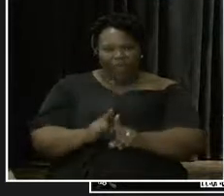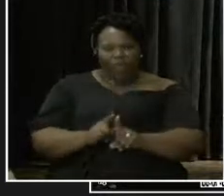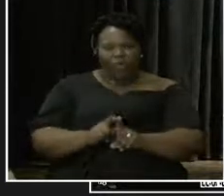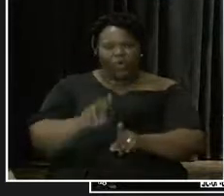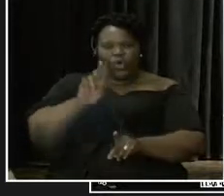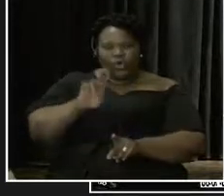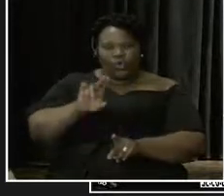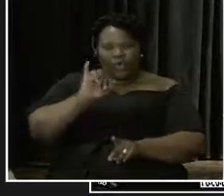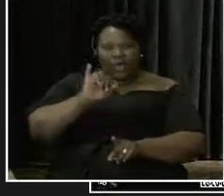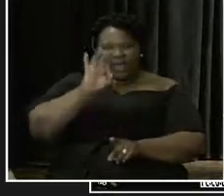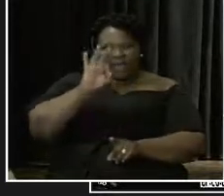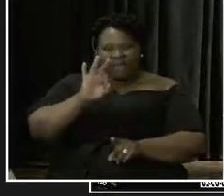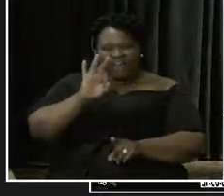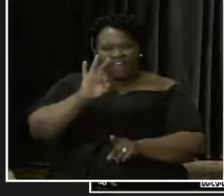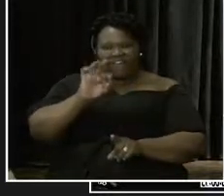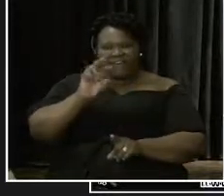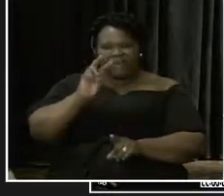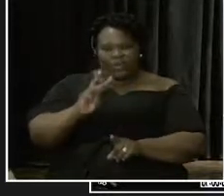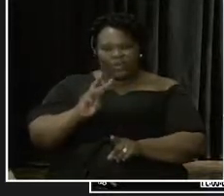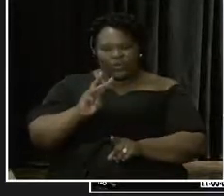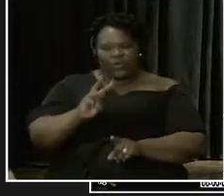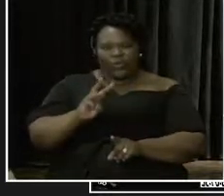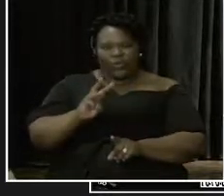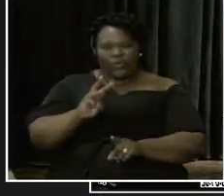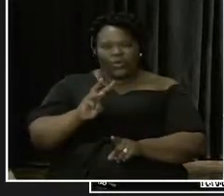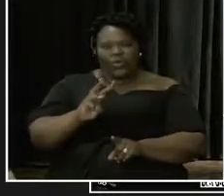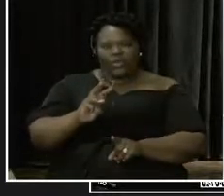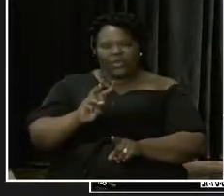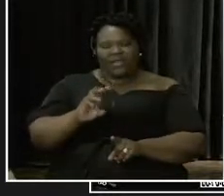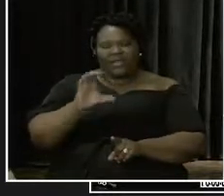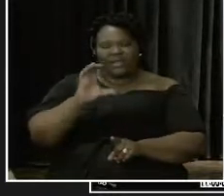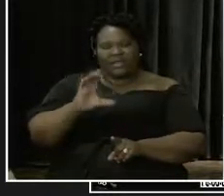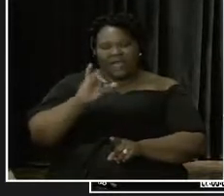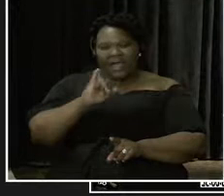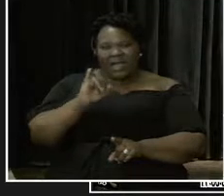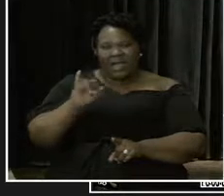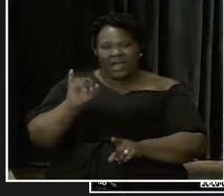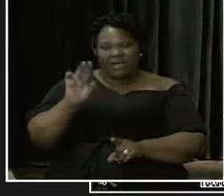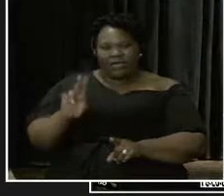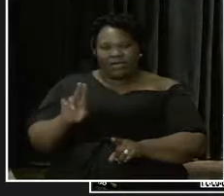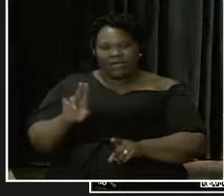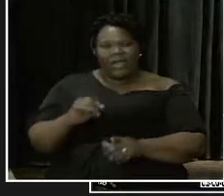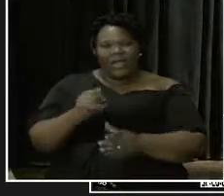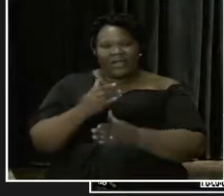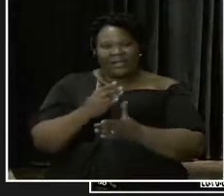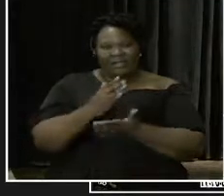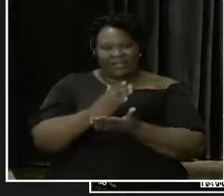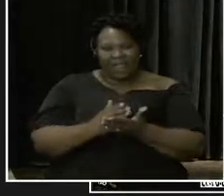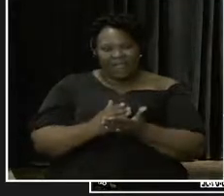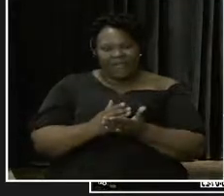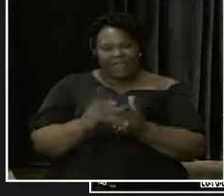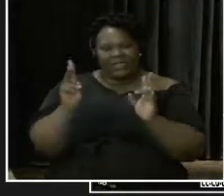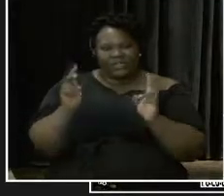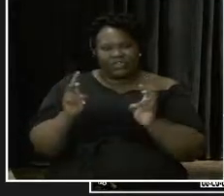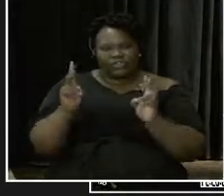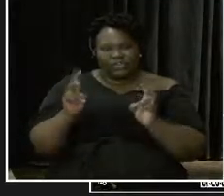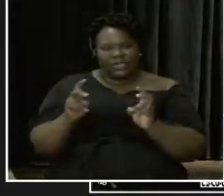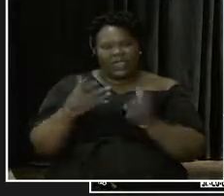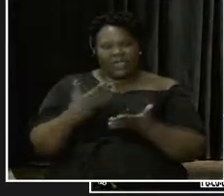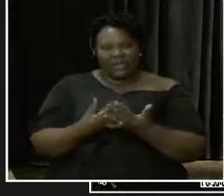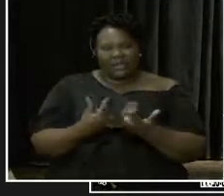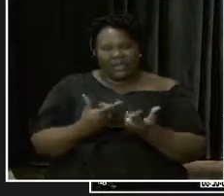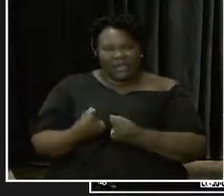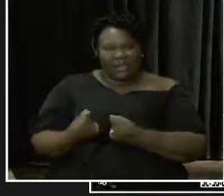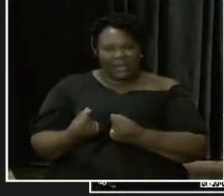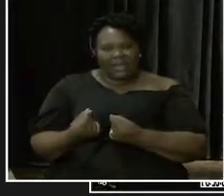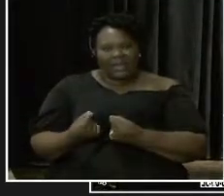way through the CRIU, of which some of the elements or some of the item or issues can be dealt with